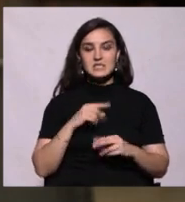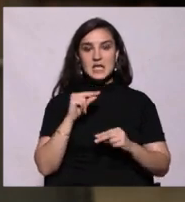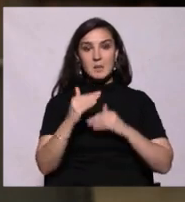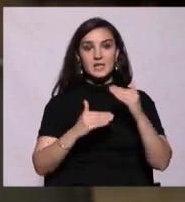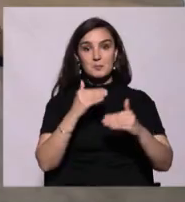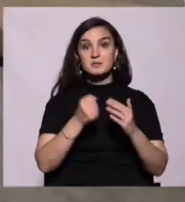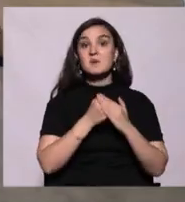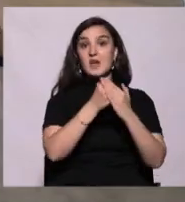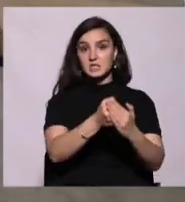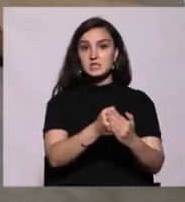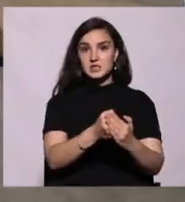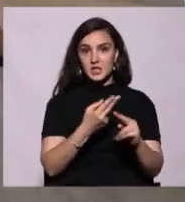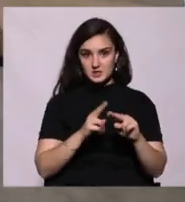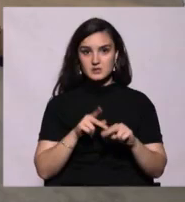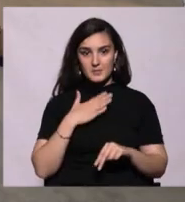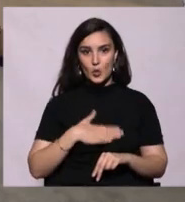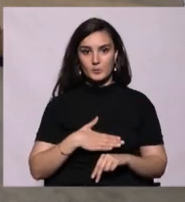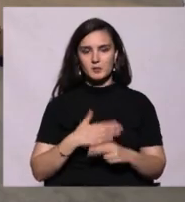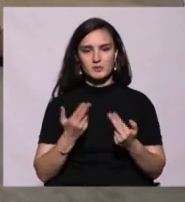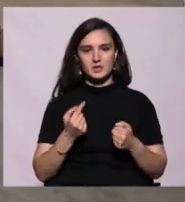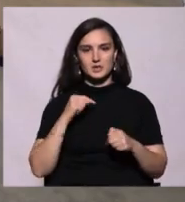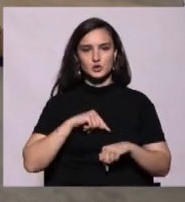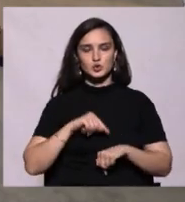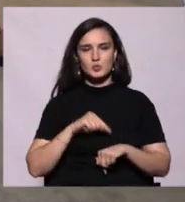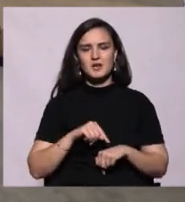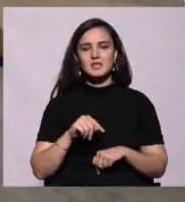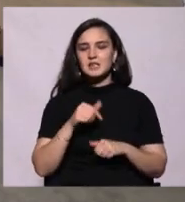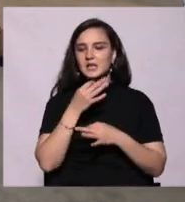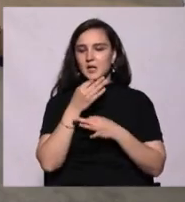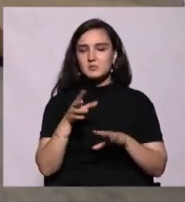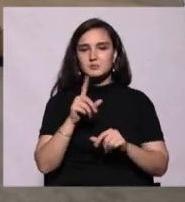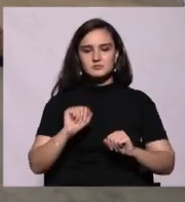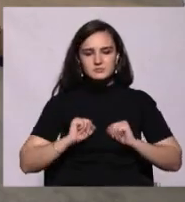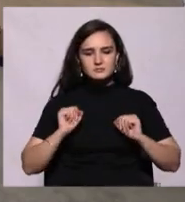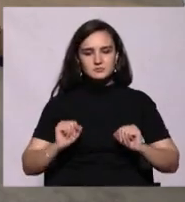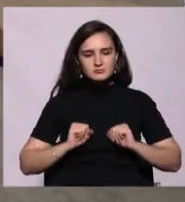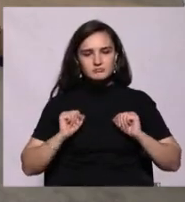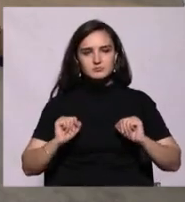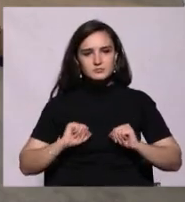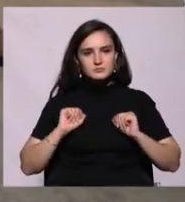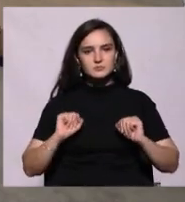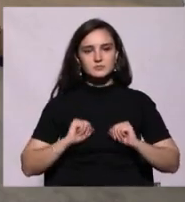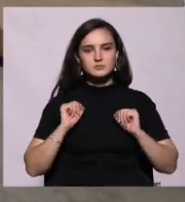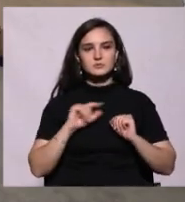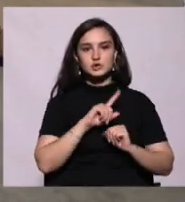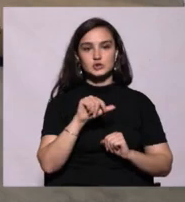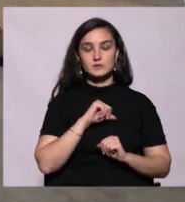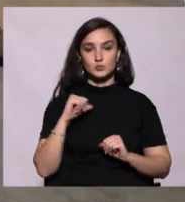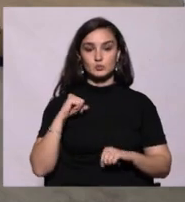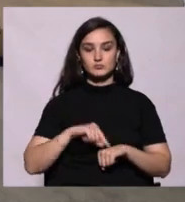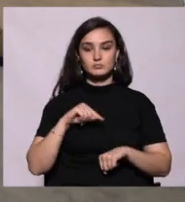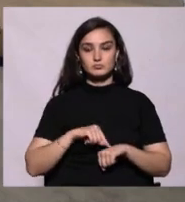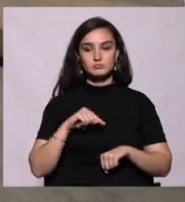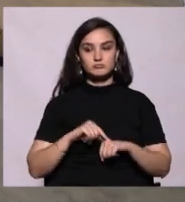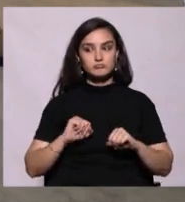success, it's satisfaction? That is satisfaction. Anything that you try to do or anything that is given to you, if